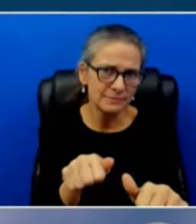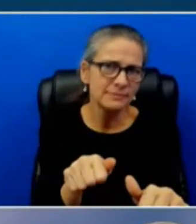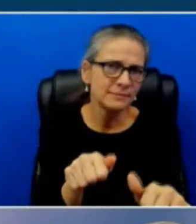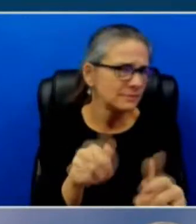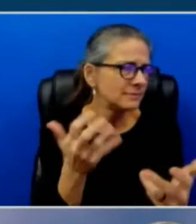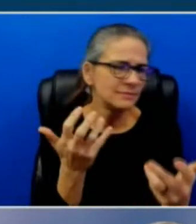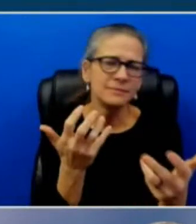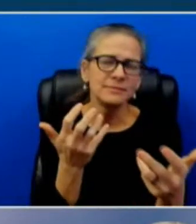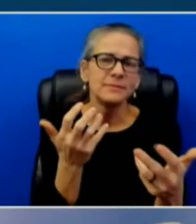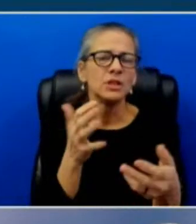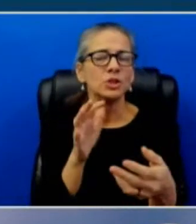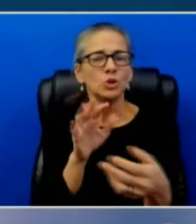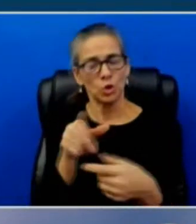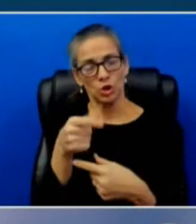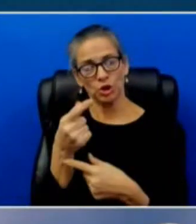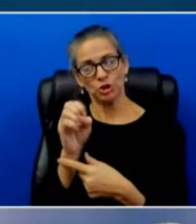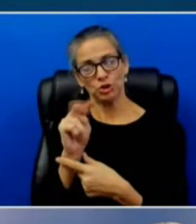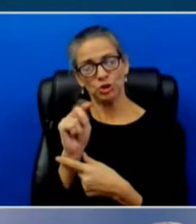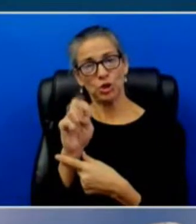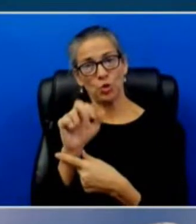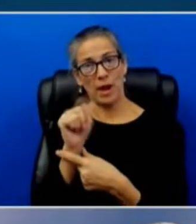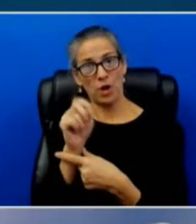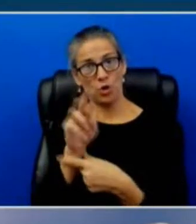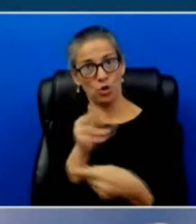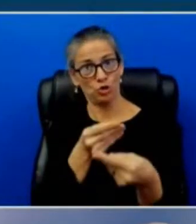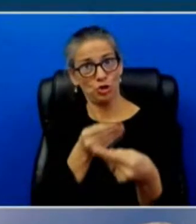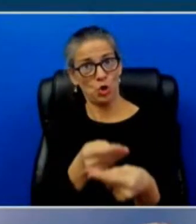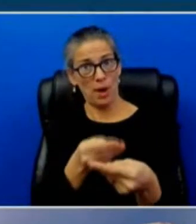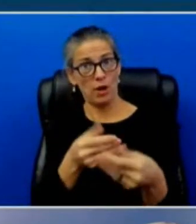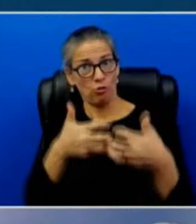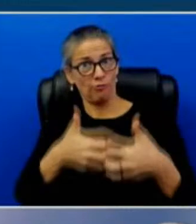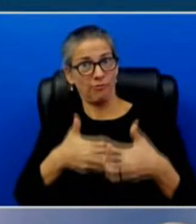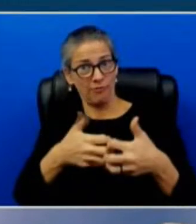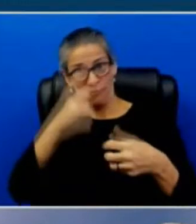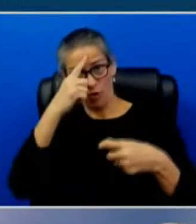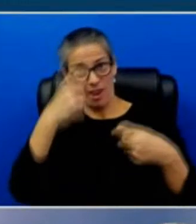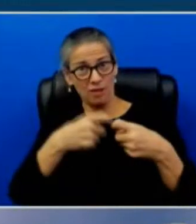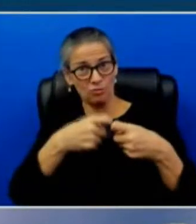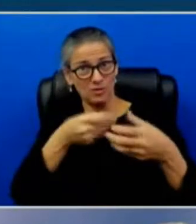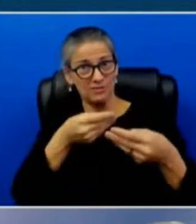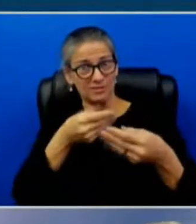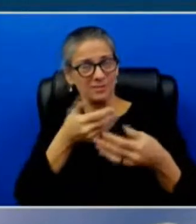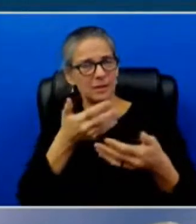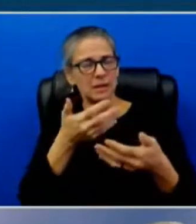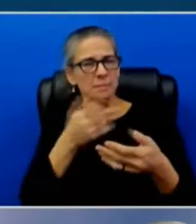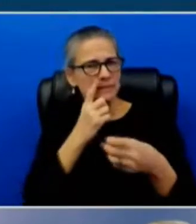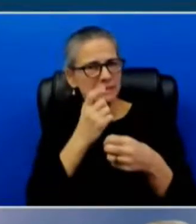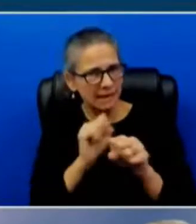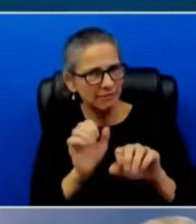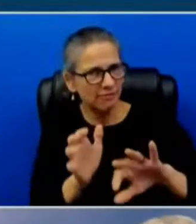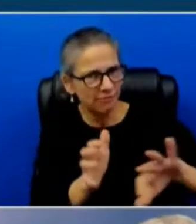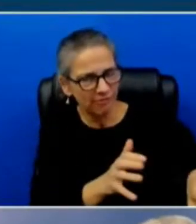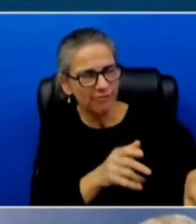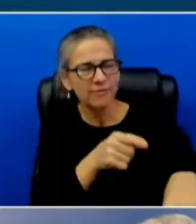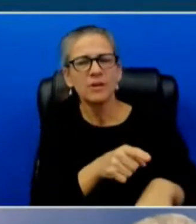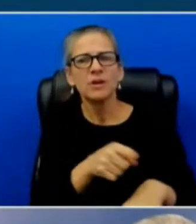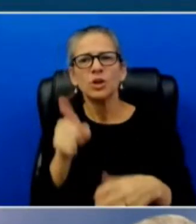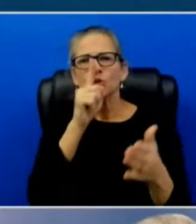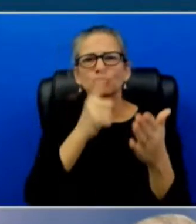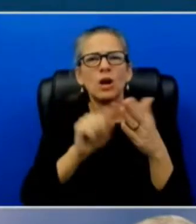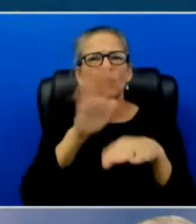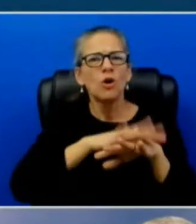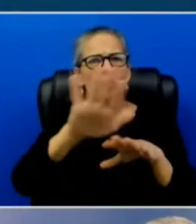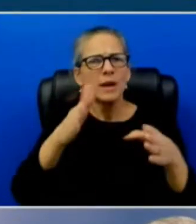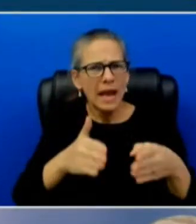Portable generator safety, I've got another page that's going to come up on that. And then make sure you're checking on your neighbors and the vulnerable citizens that live nearby you. We